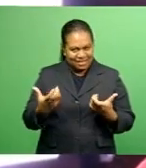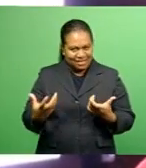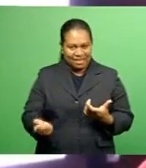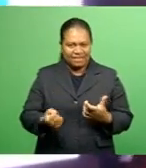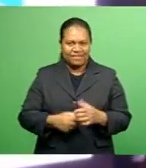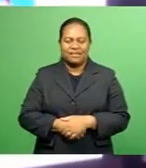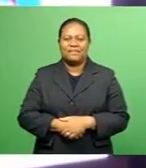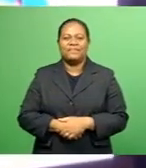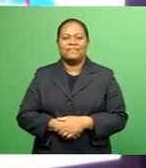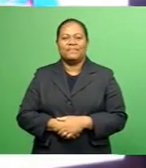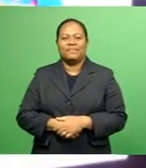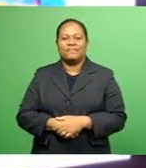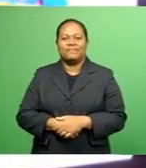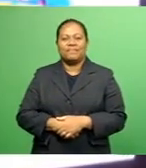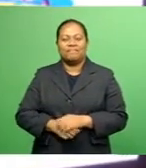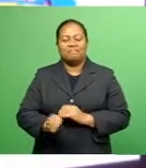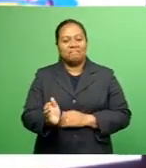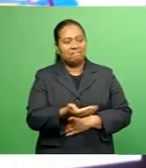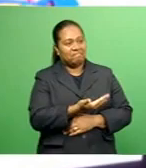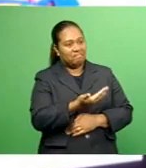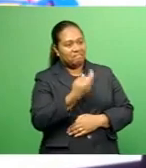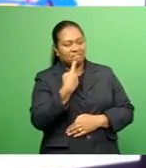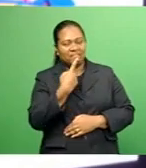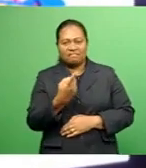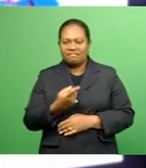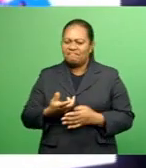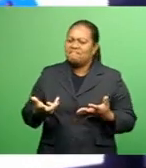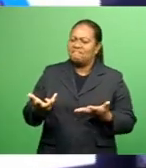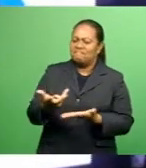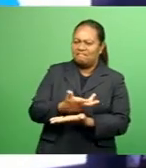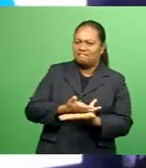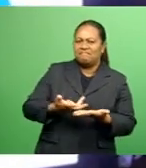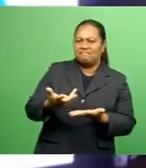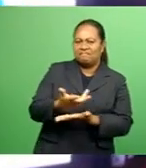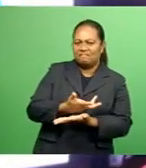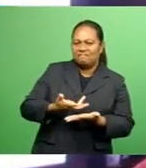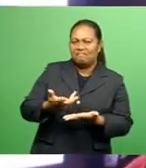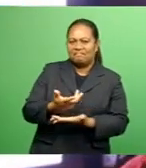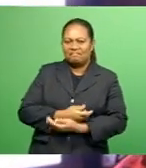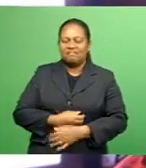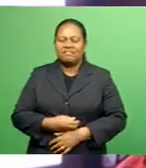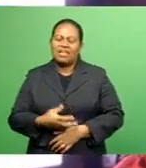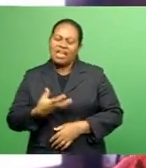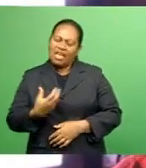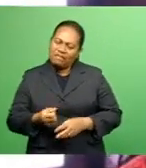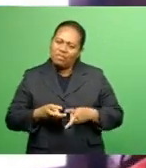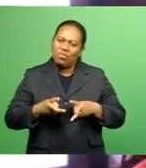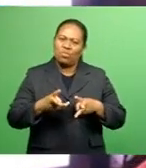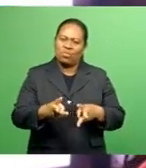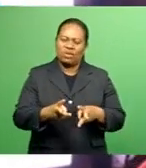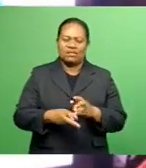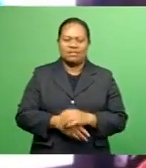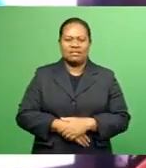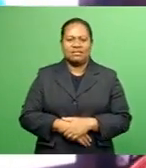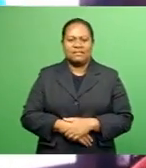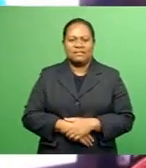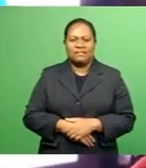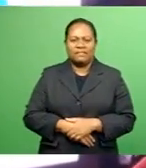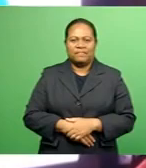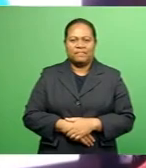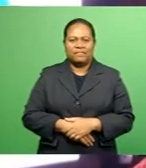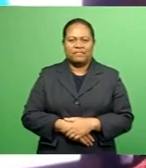and we're going to talk about virtual sports now. We're having world events virtually on,